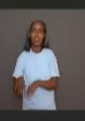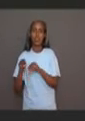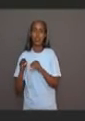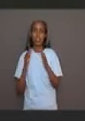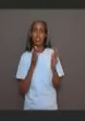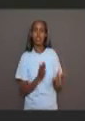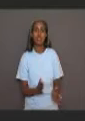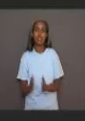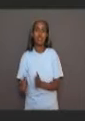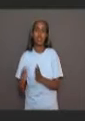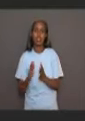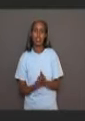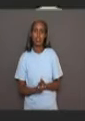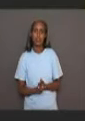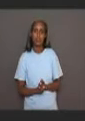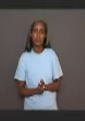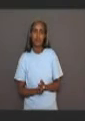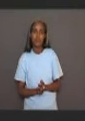Students, let's get ready.